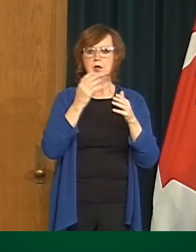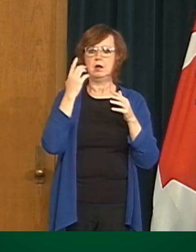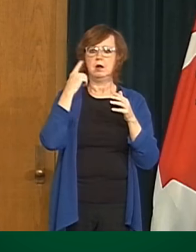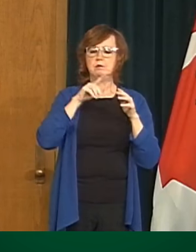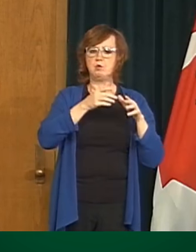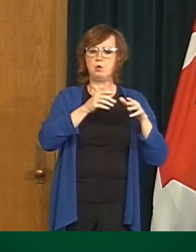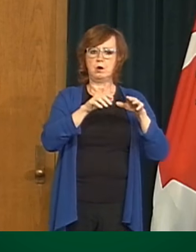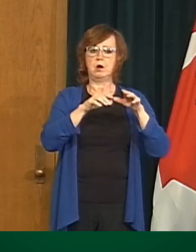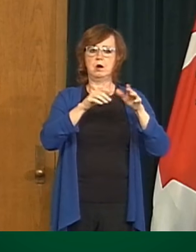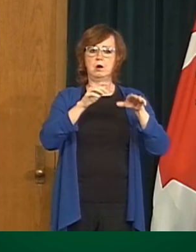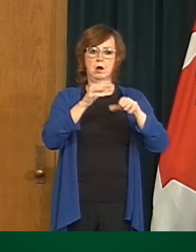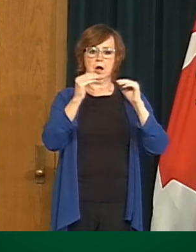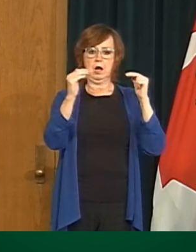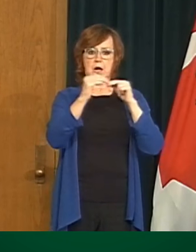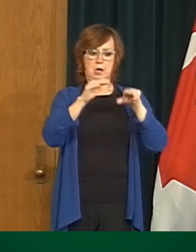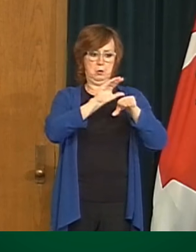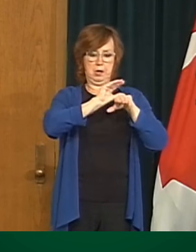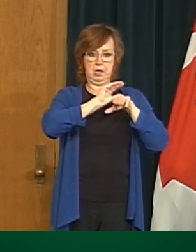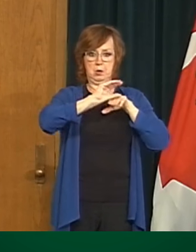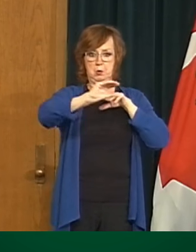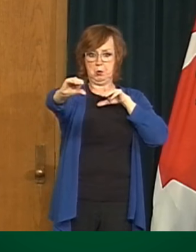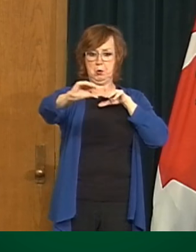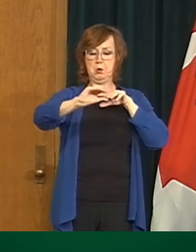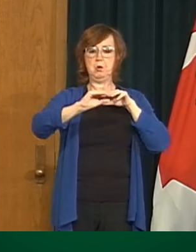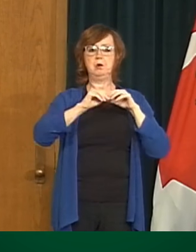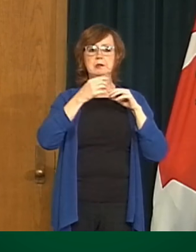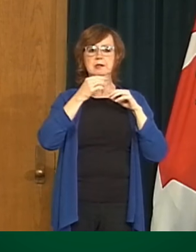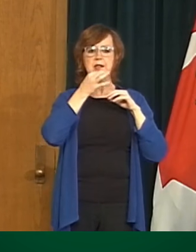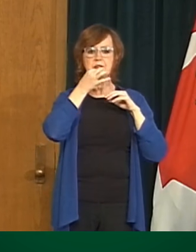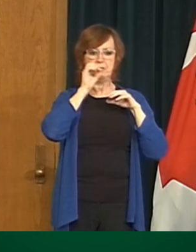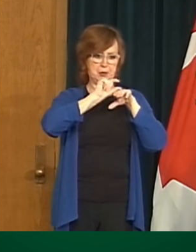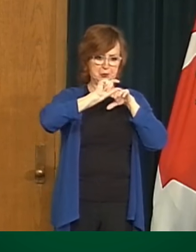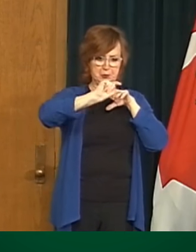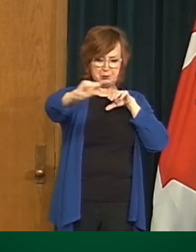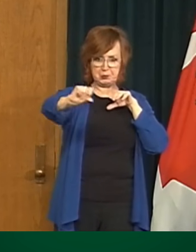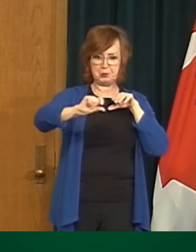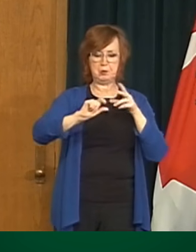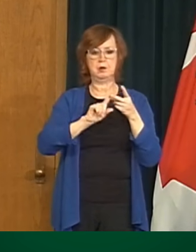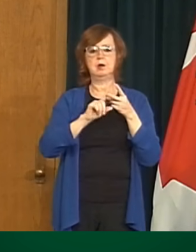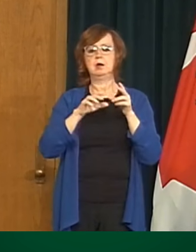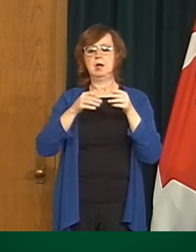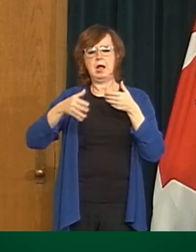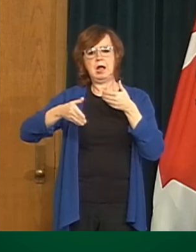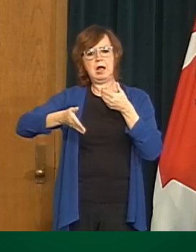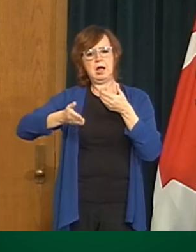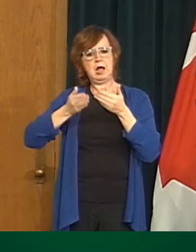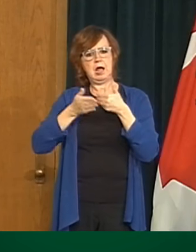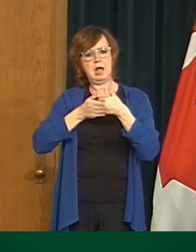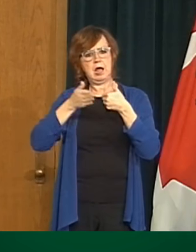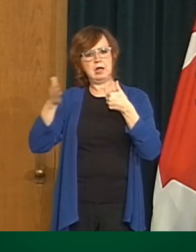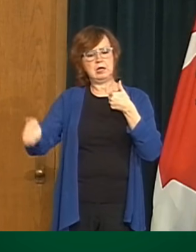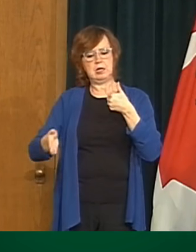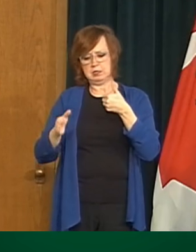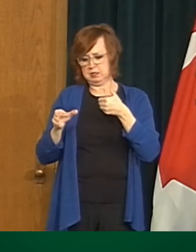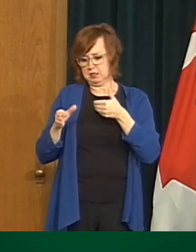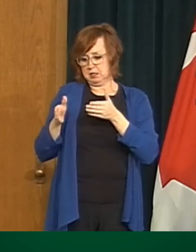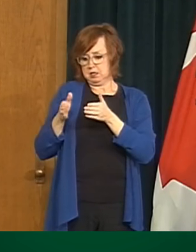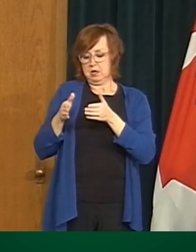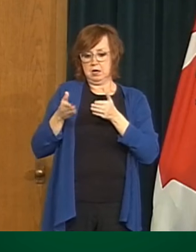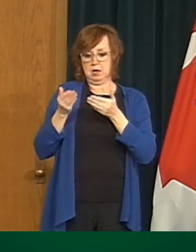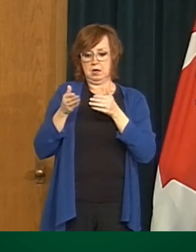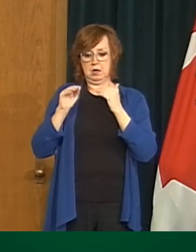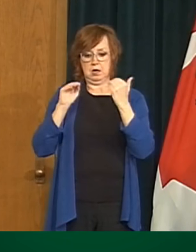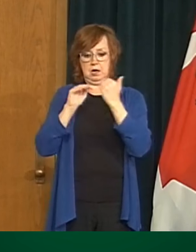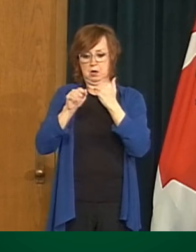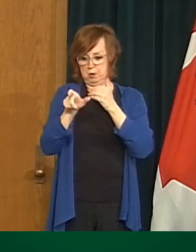membrane surface upgrades and passing lanes, including $46 million that will be dedicated for upgrades to municipal roads